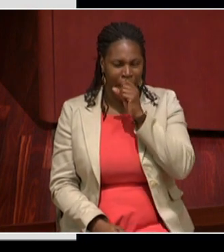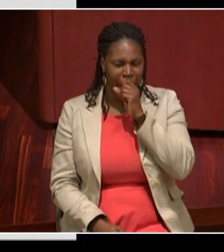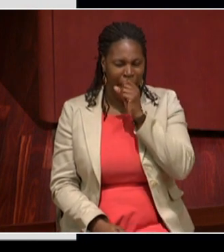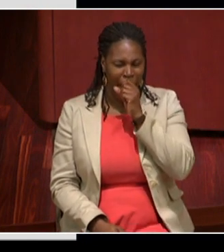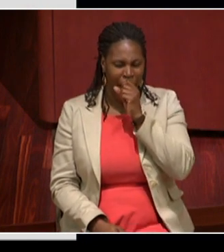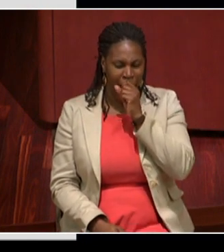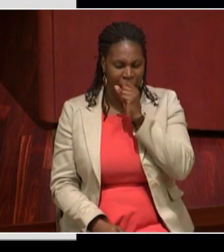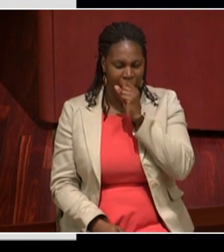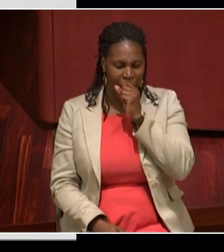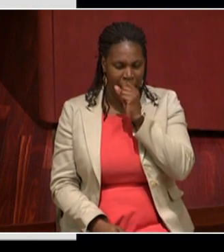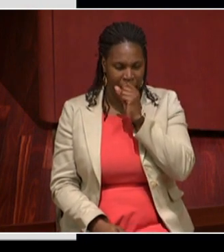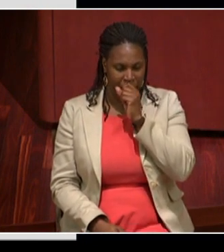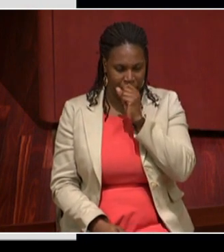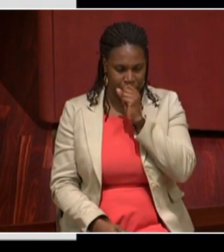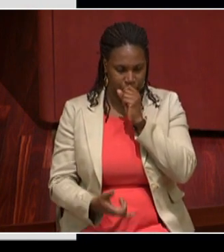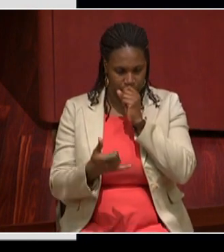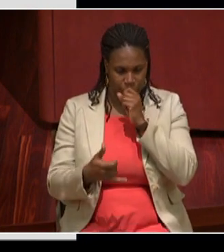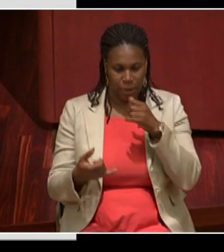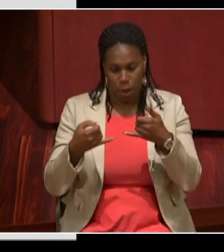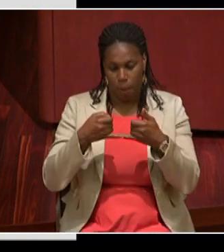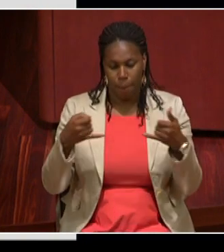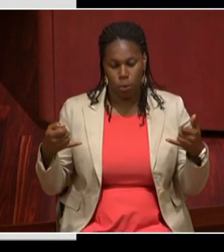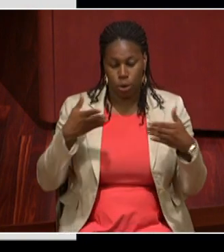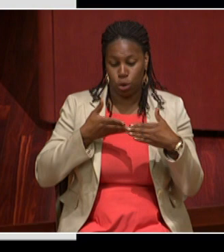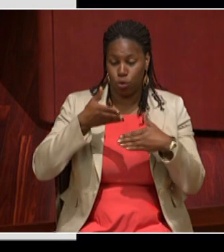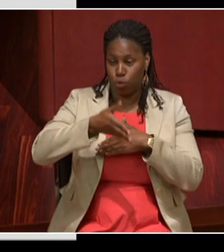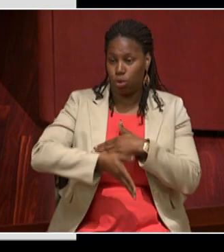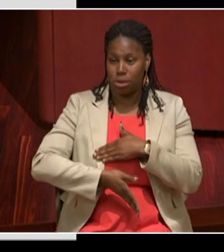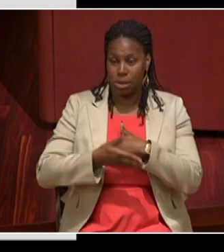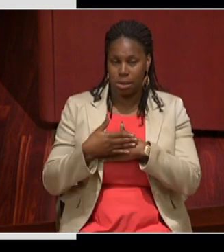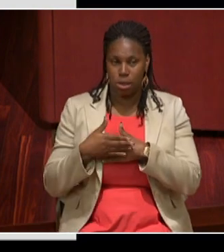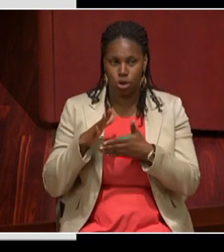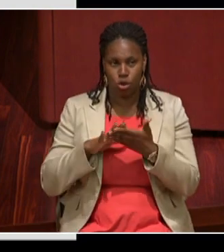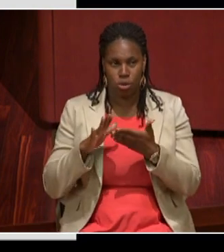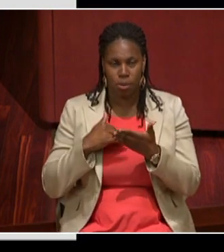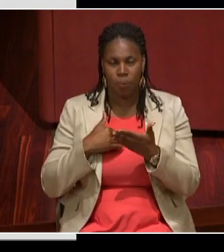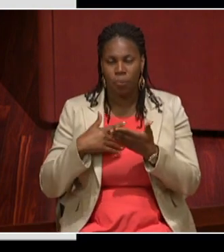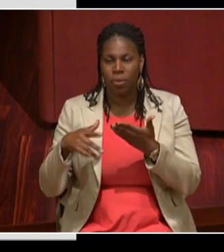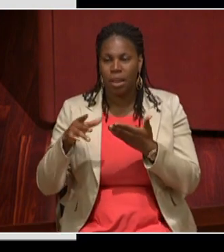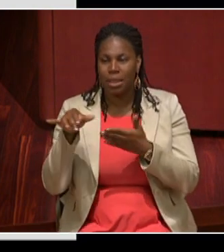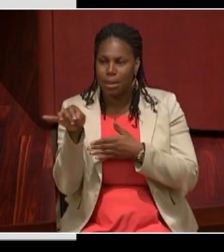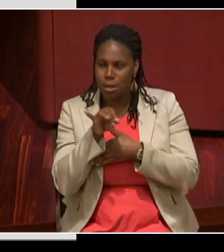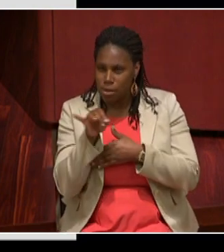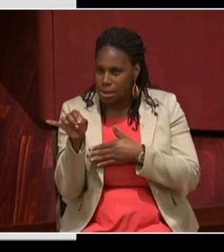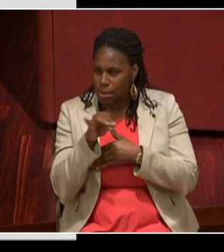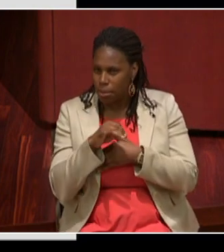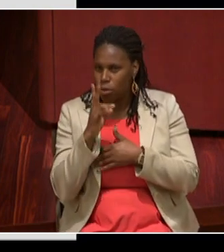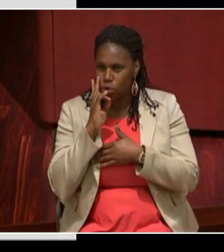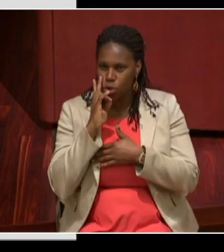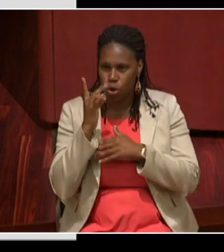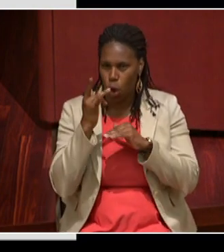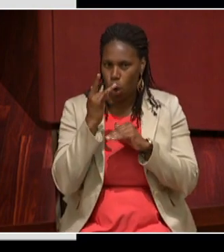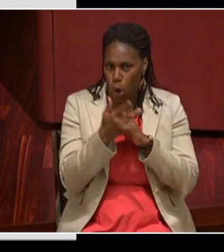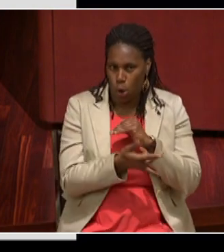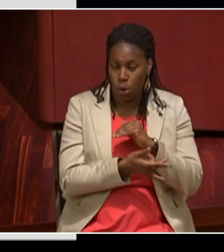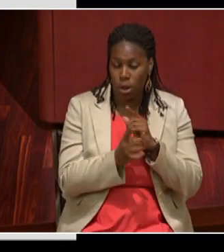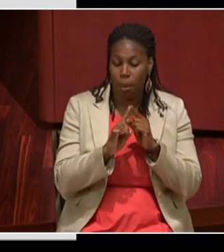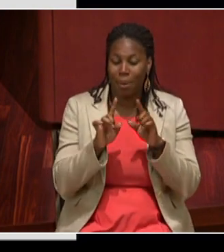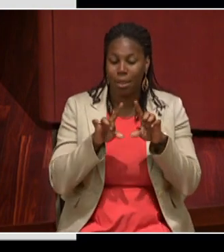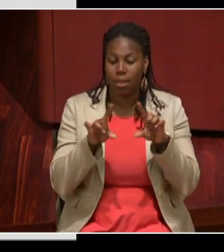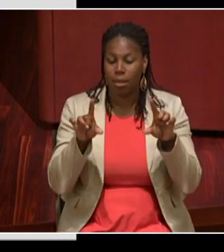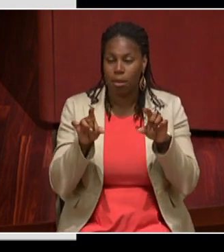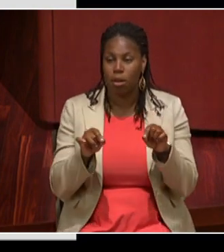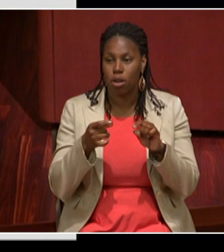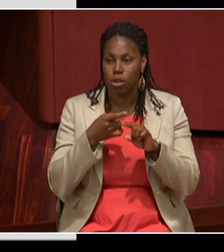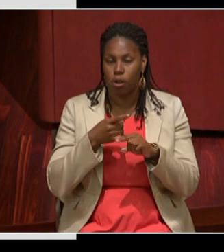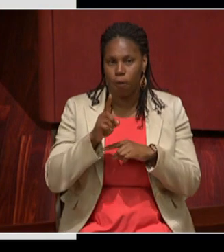We move on to border crossings, and they're very similar to the passenger manifest that you saw earlier, but these cards are for